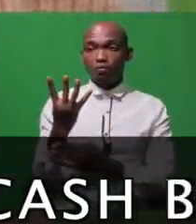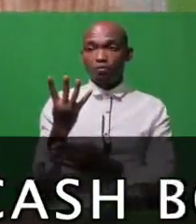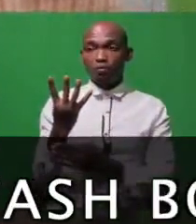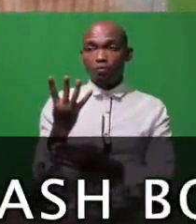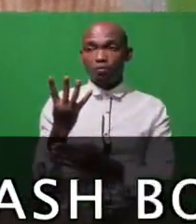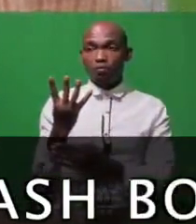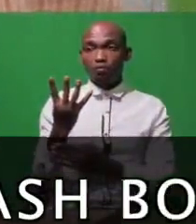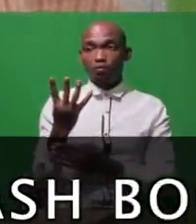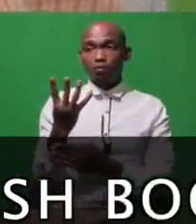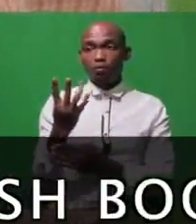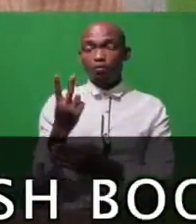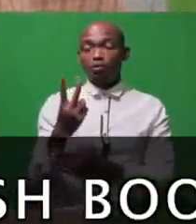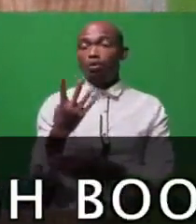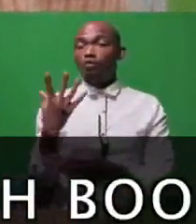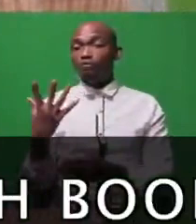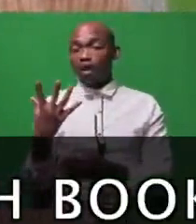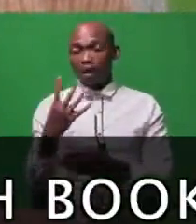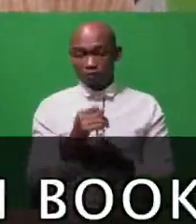45.